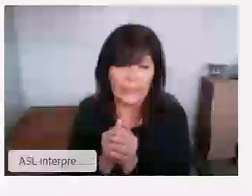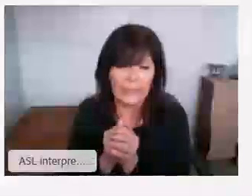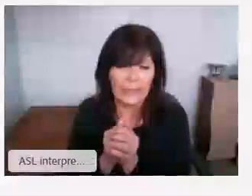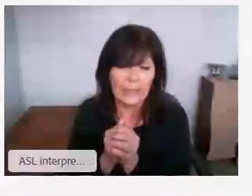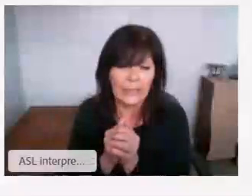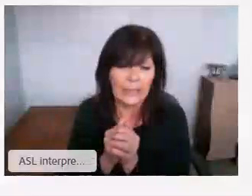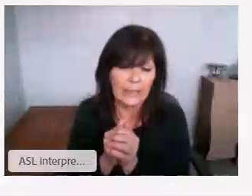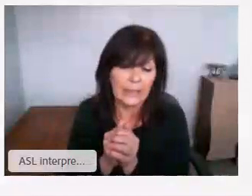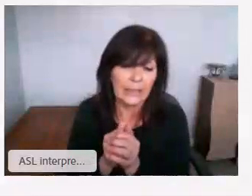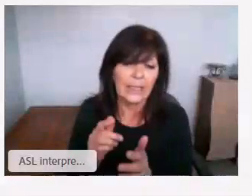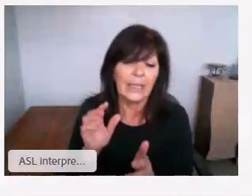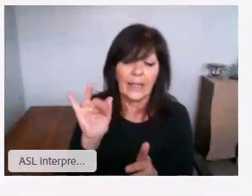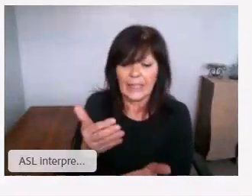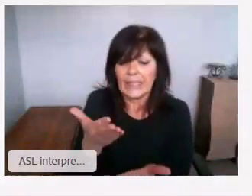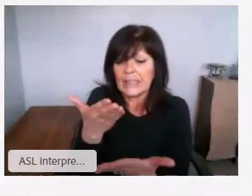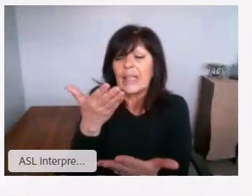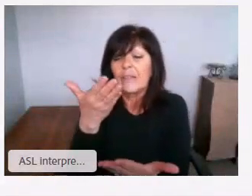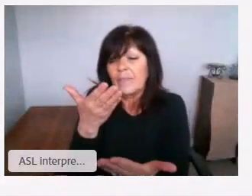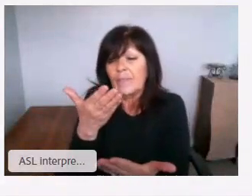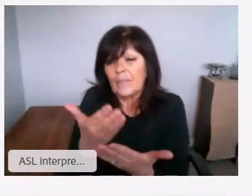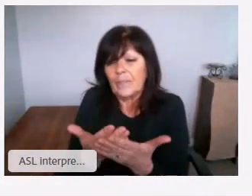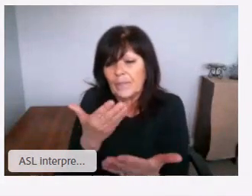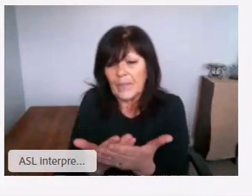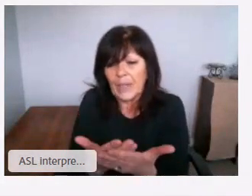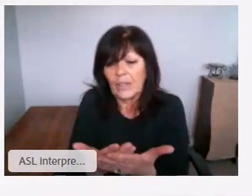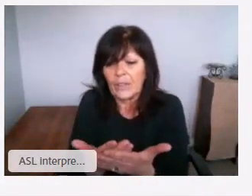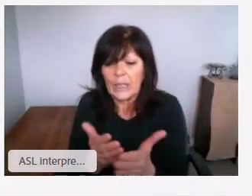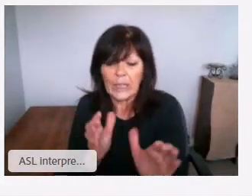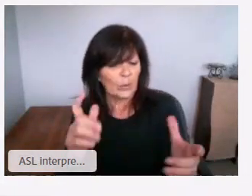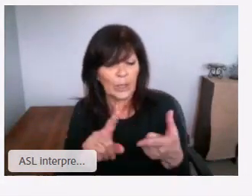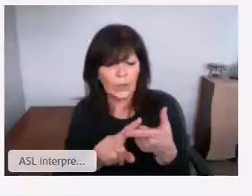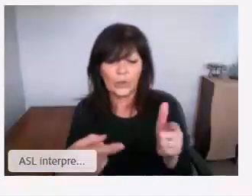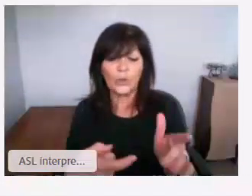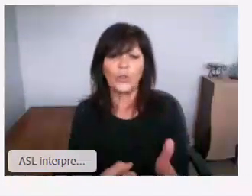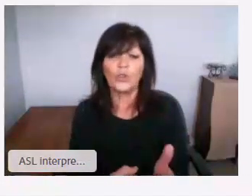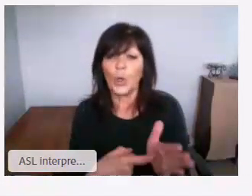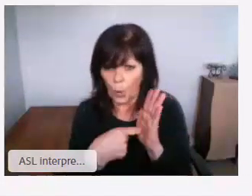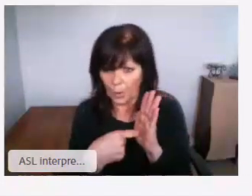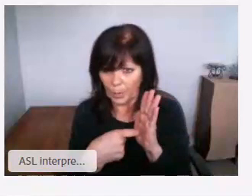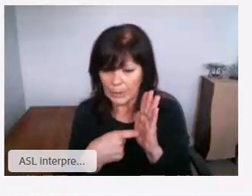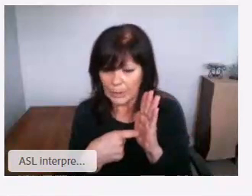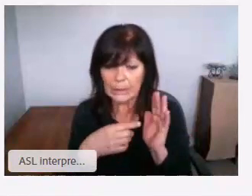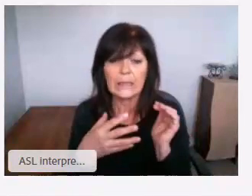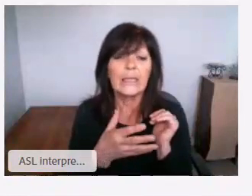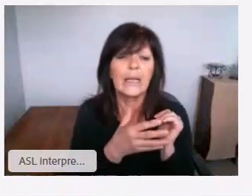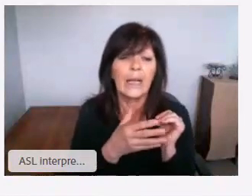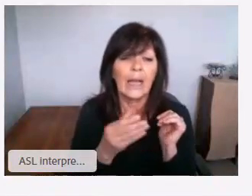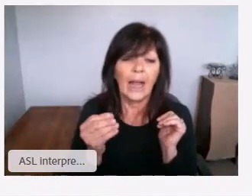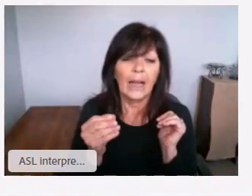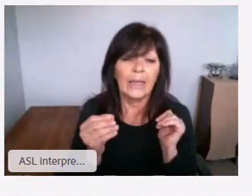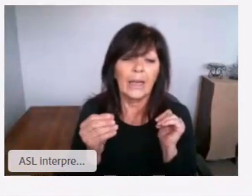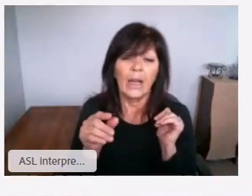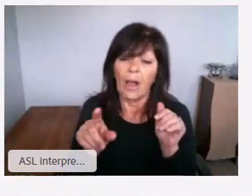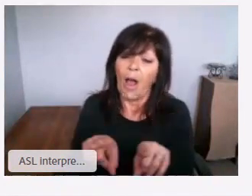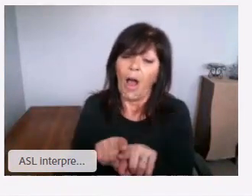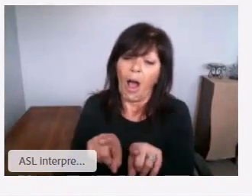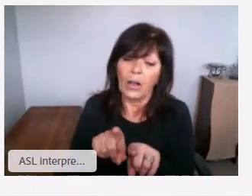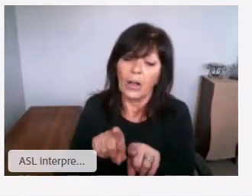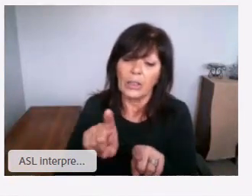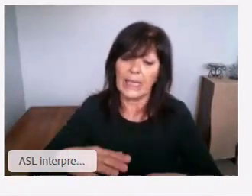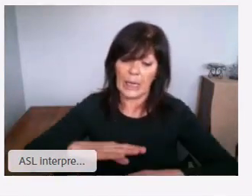which is verified against the system requirements, and it also meets